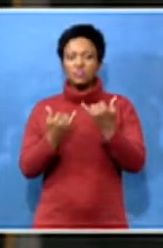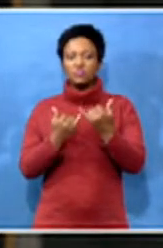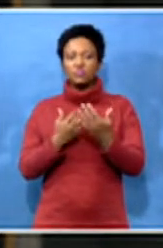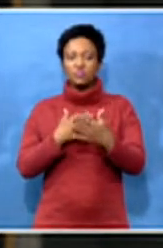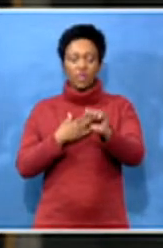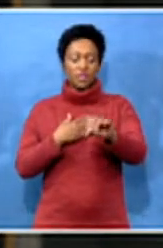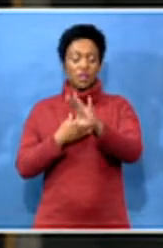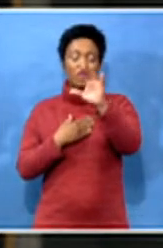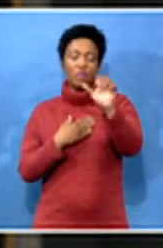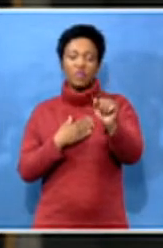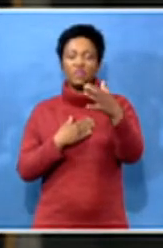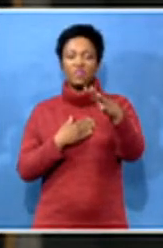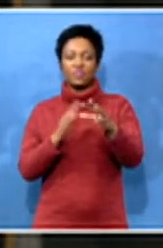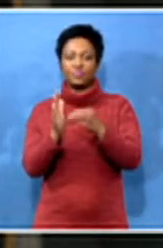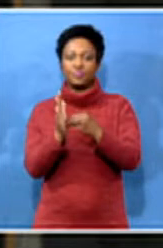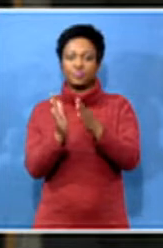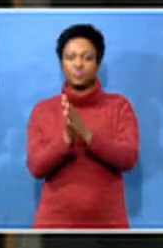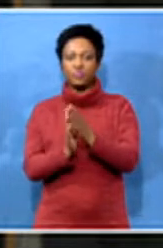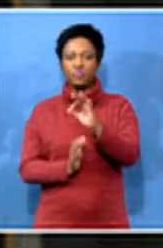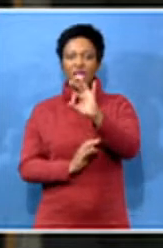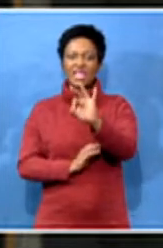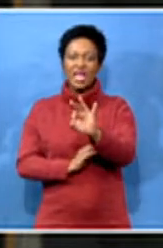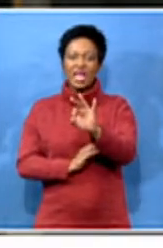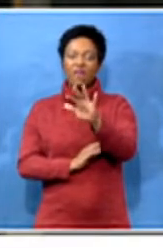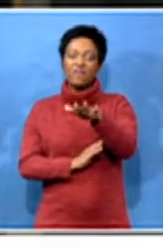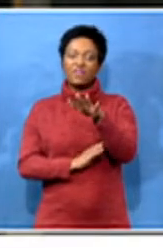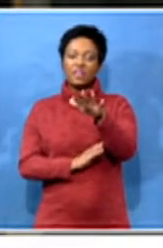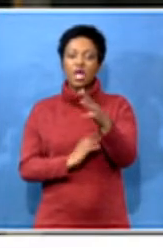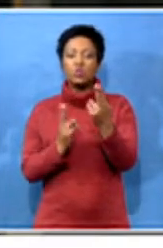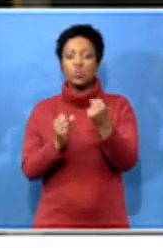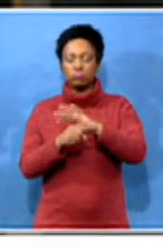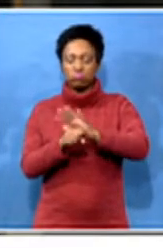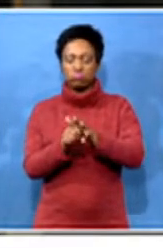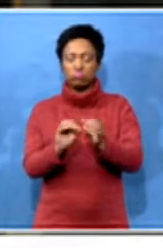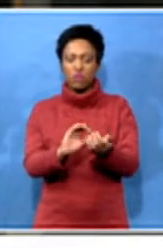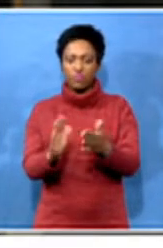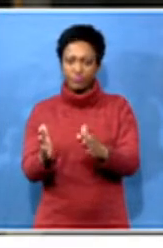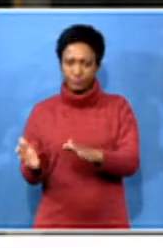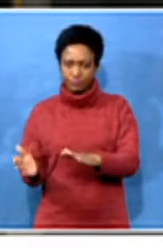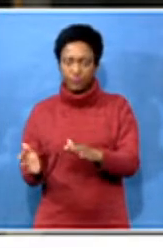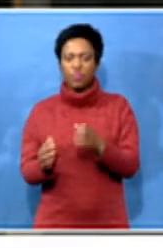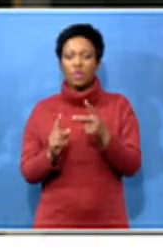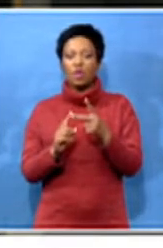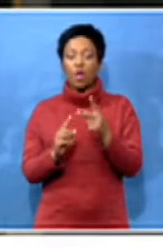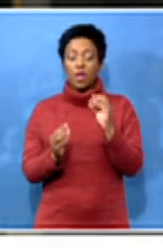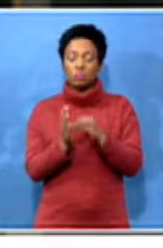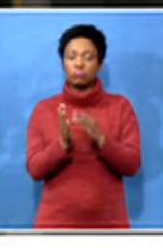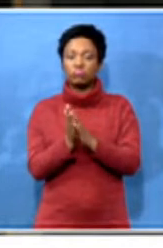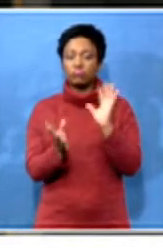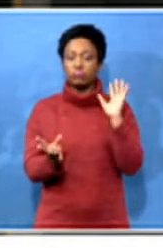Well, South Africa has recorded 315 new COVID-19 related fatalities, bringing the death toll